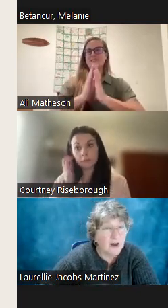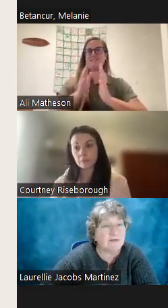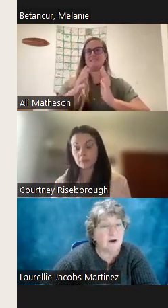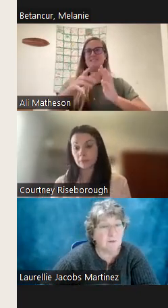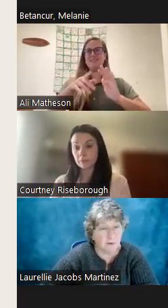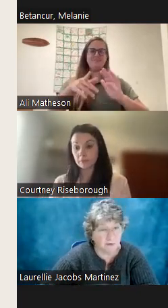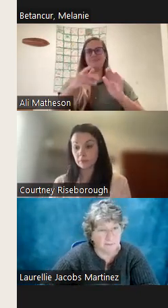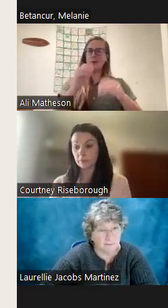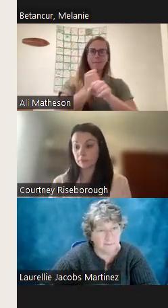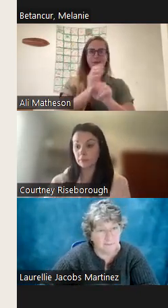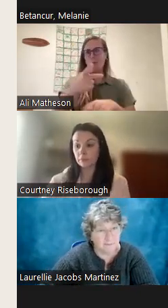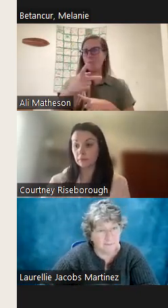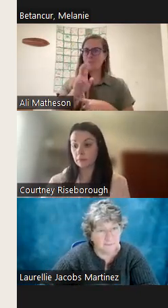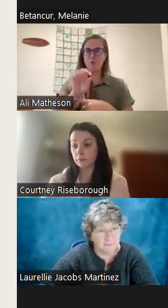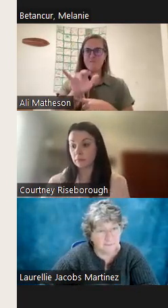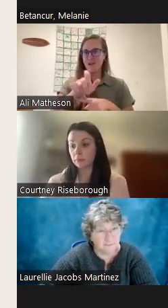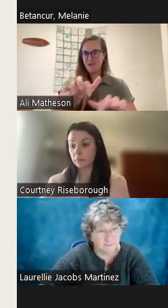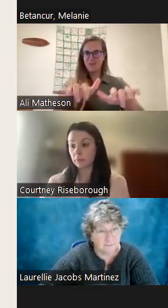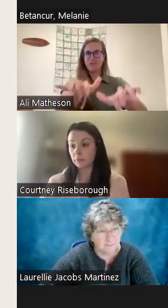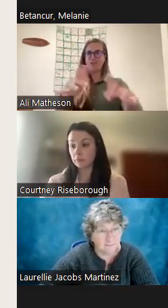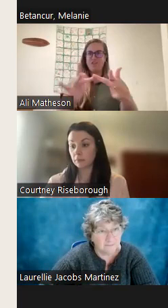through a healthcare portal.